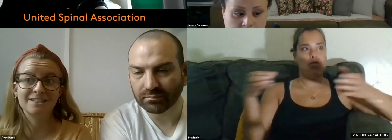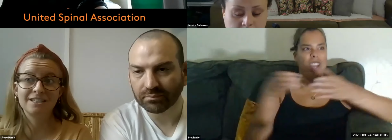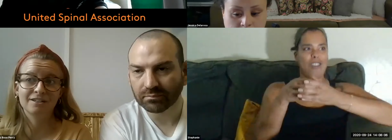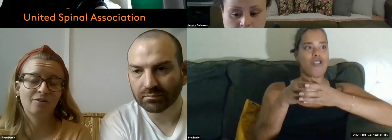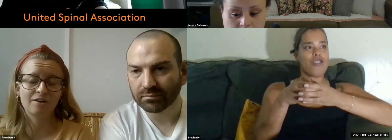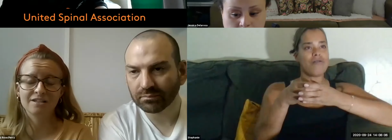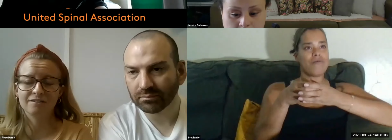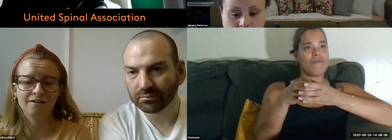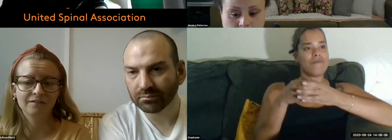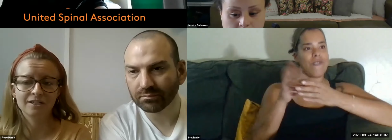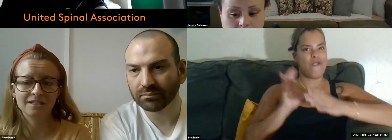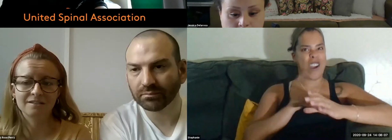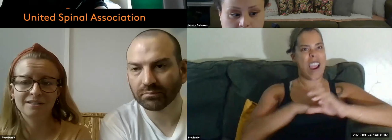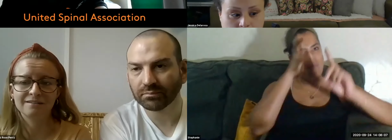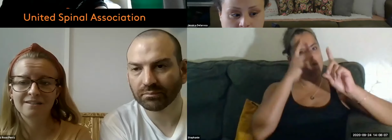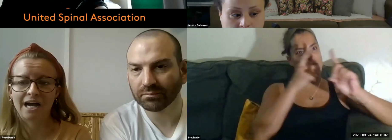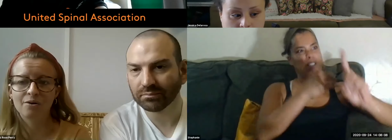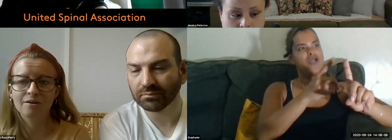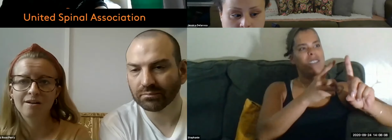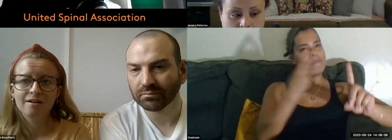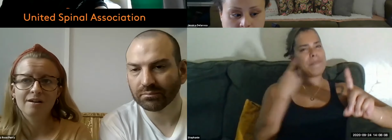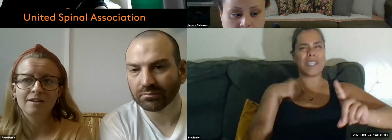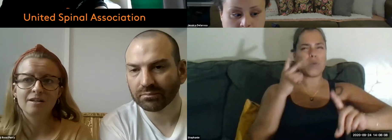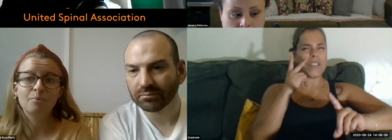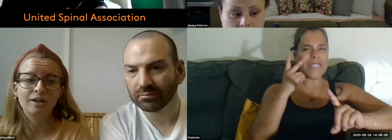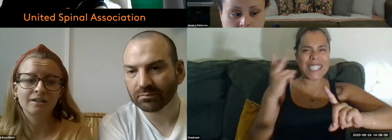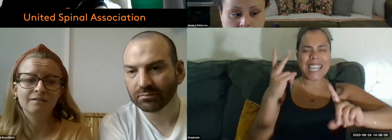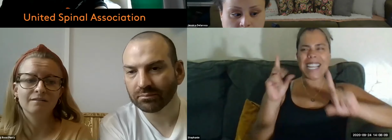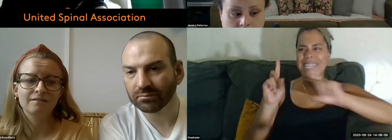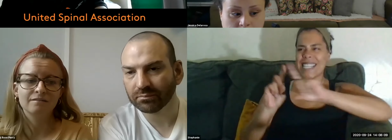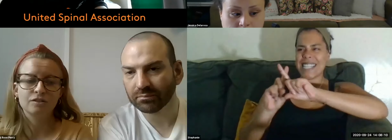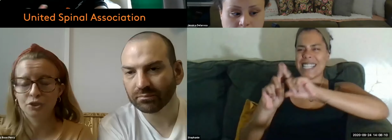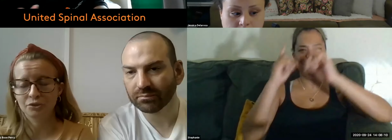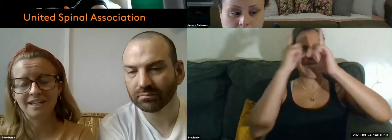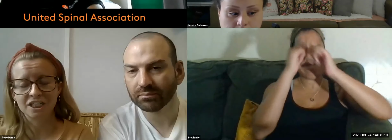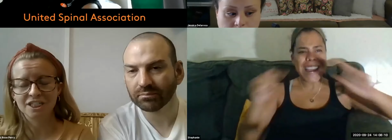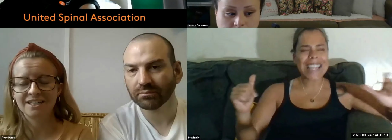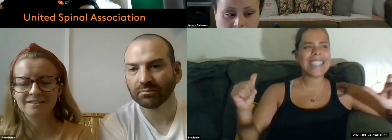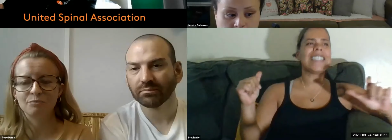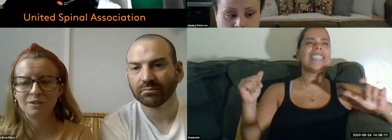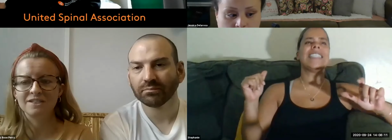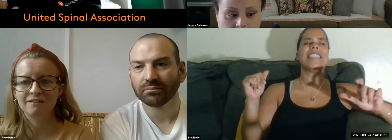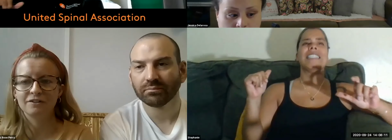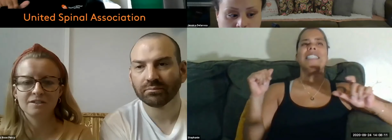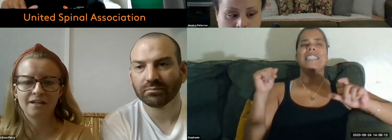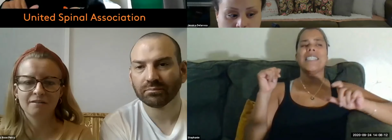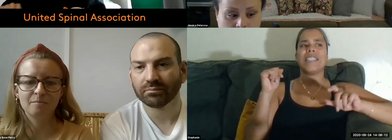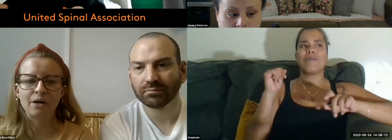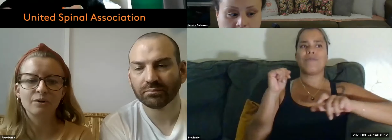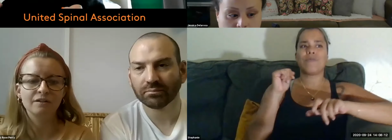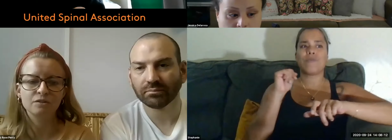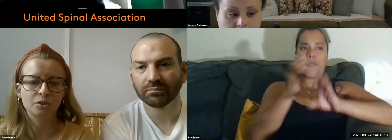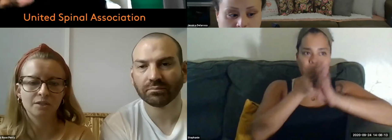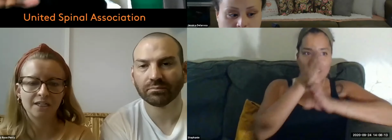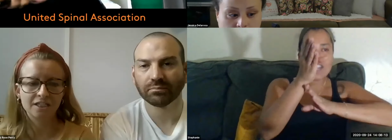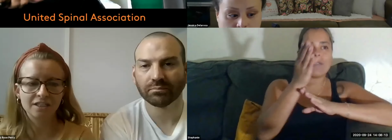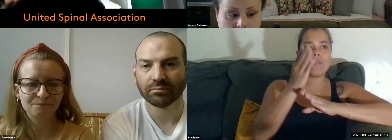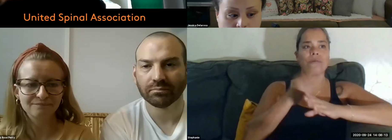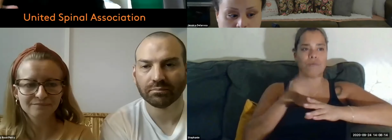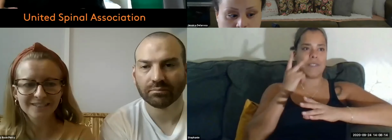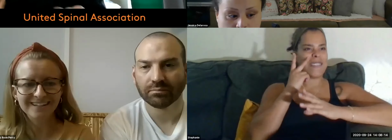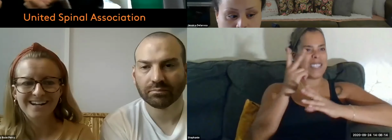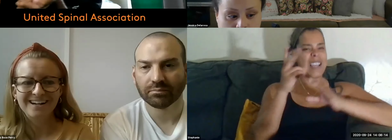we've seen across all of our disciplines how important social connection is, and we've seen firsthand the power of social